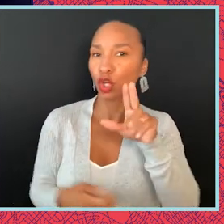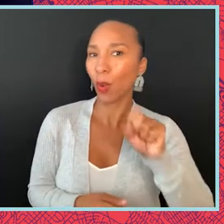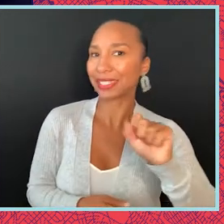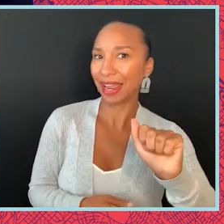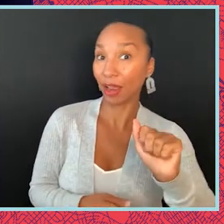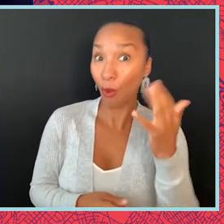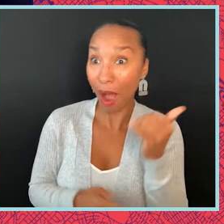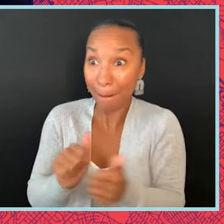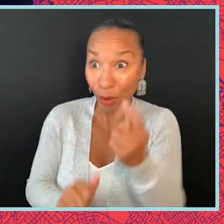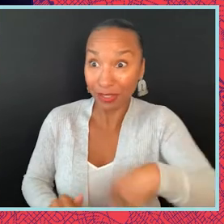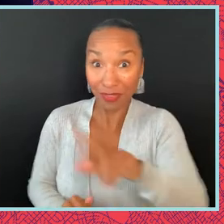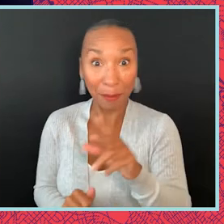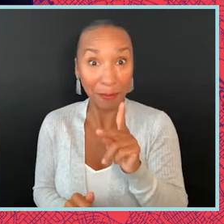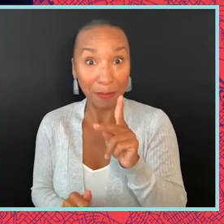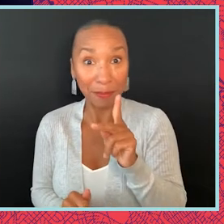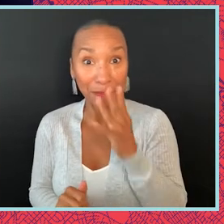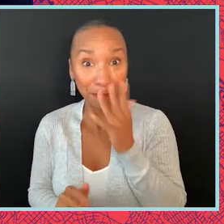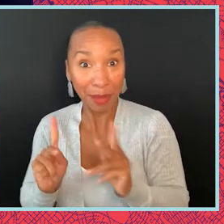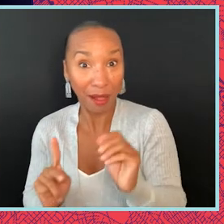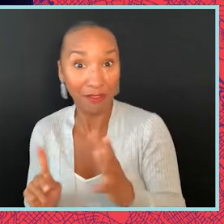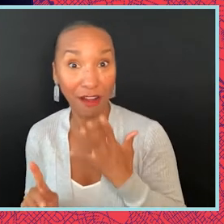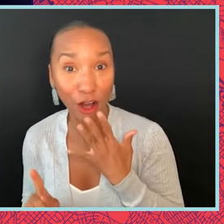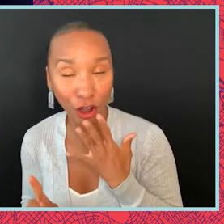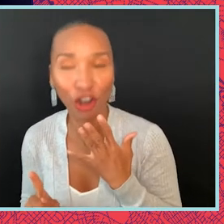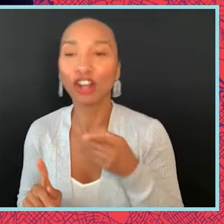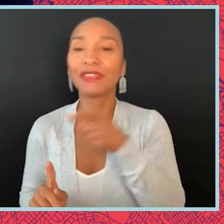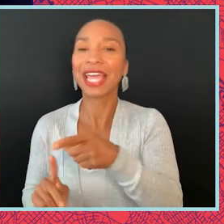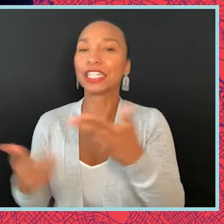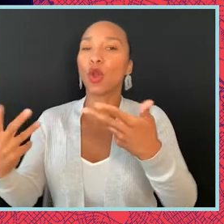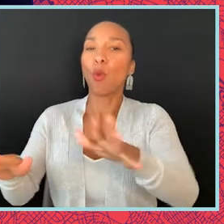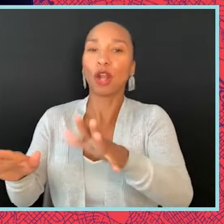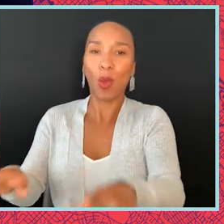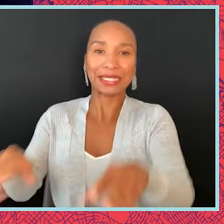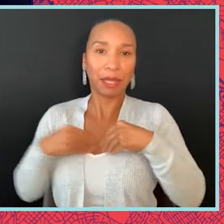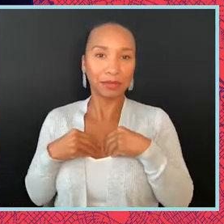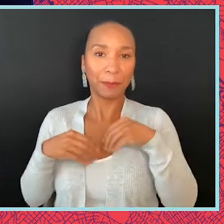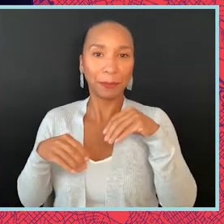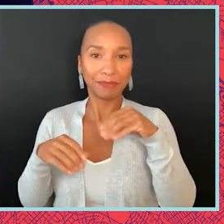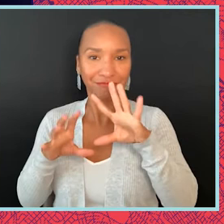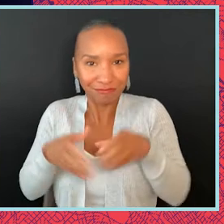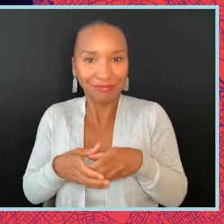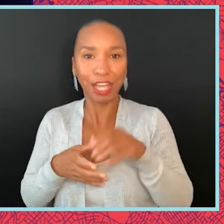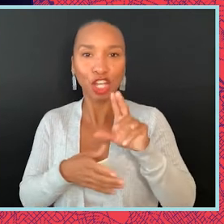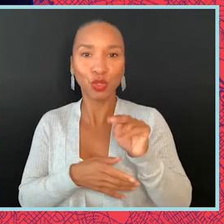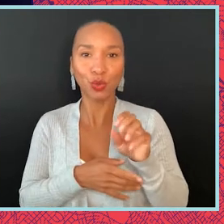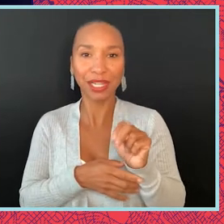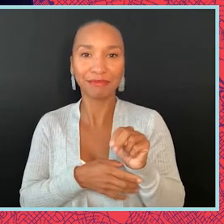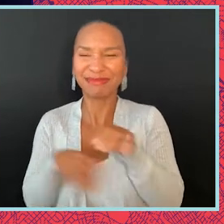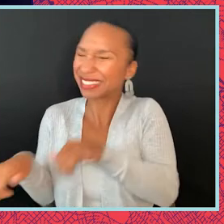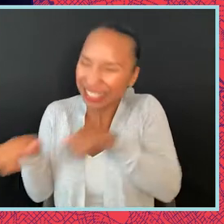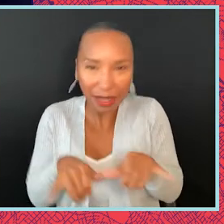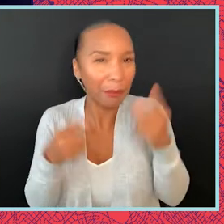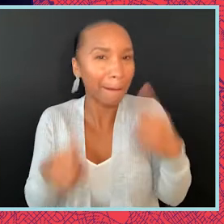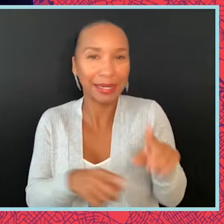were majority people of color that they didn't want to admit those states into the union. And we're seeing the same thing with DC right now,